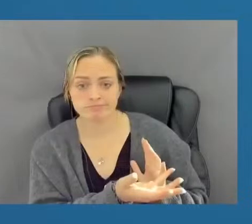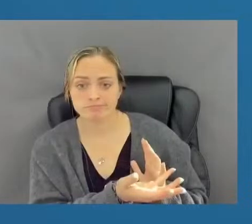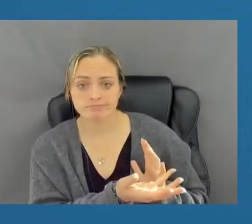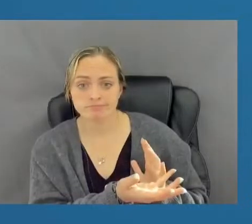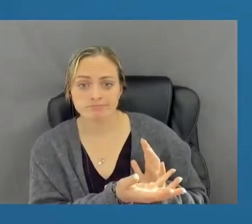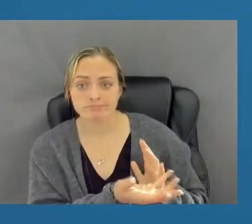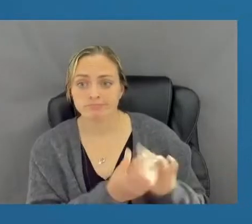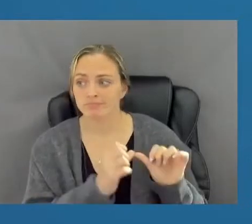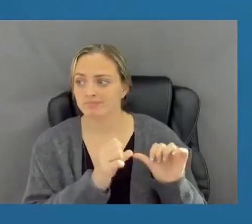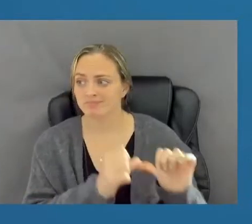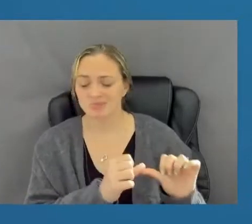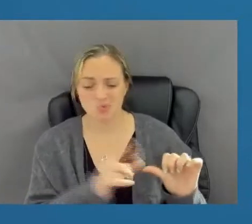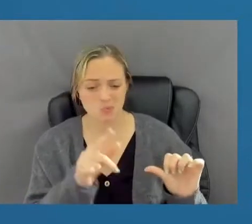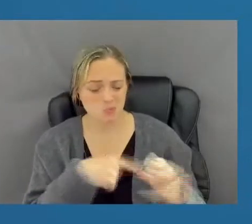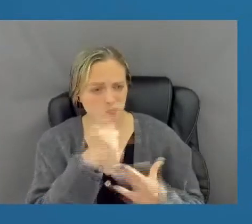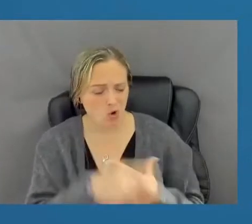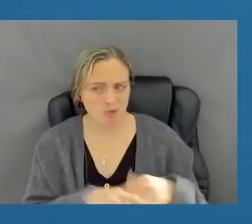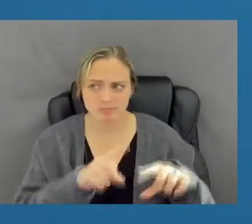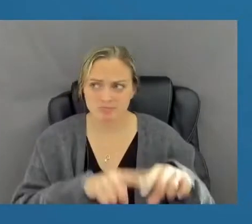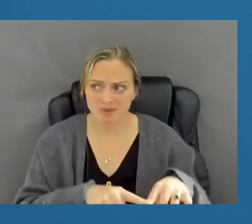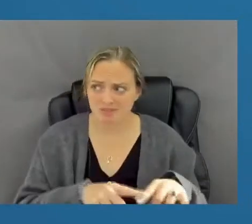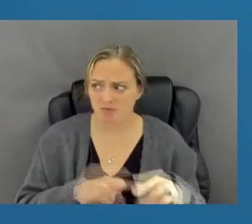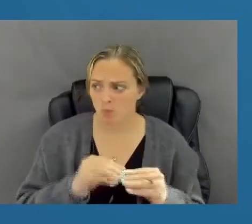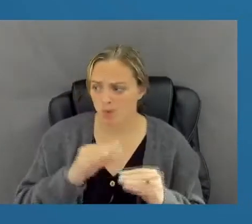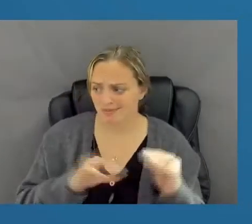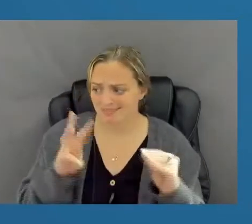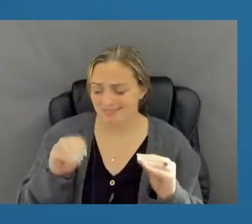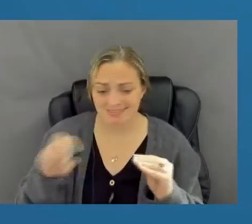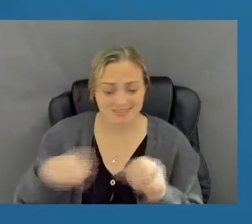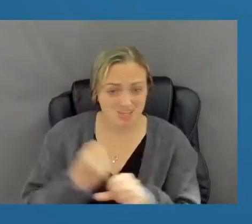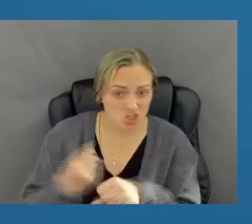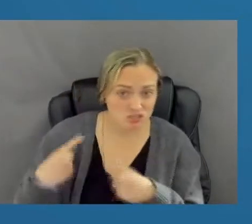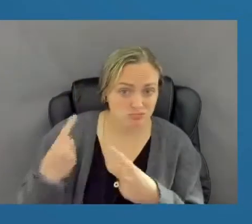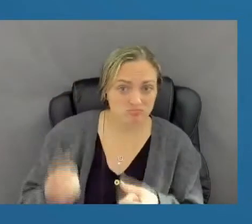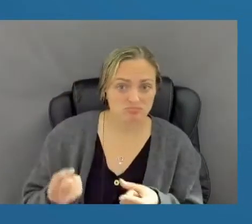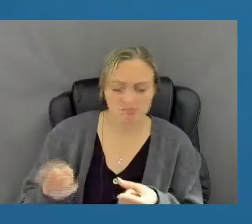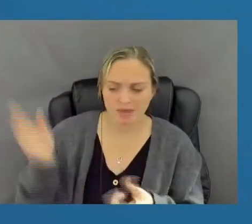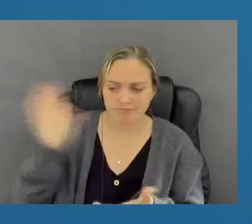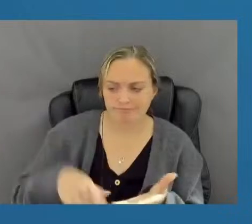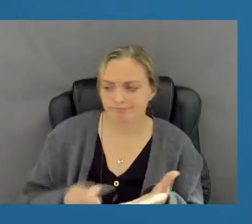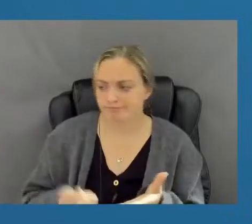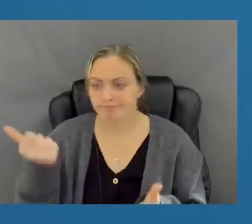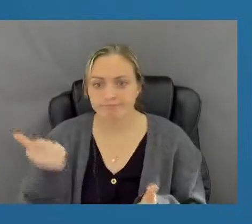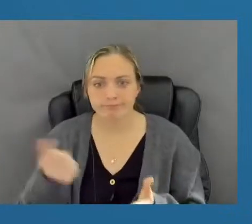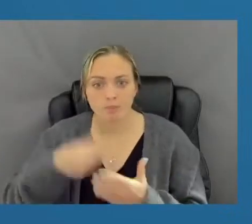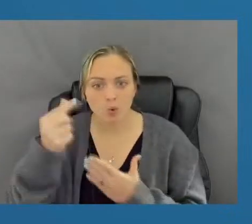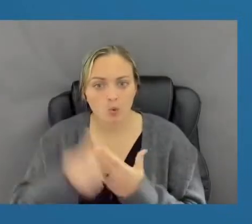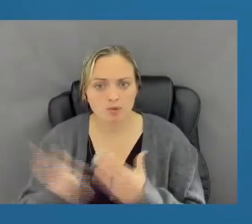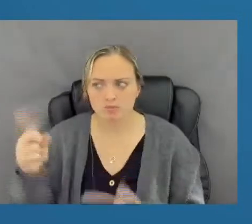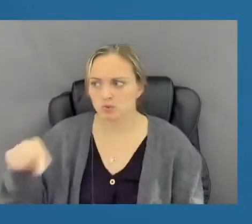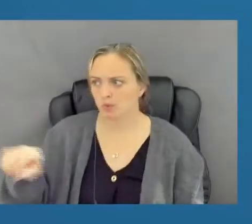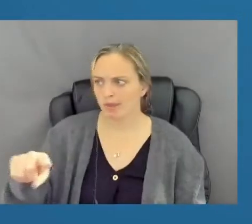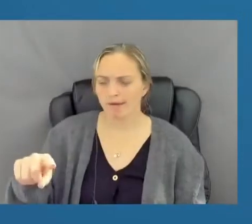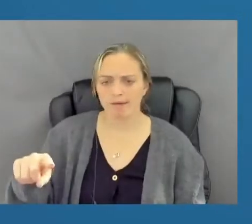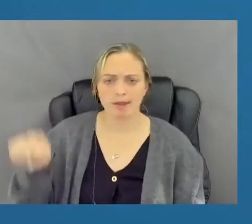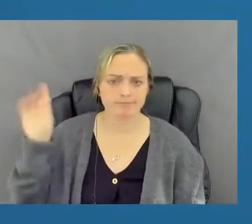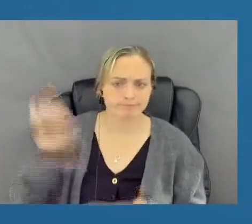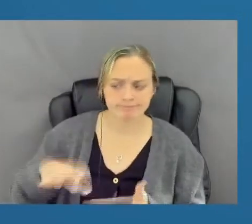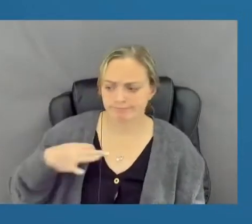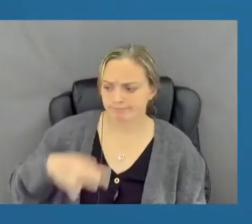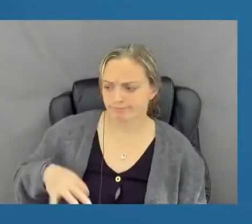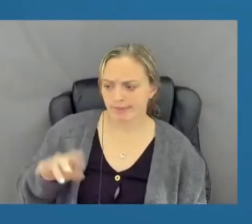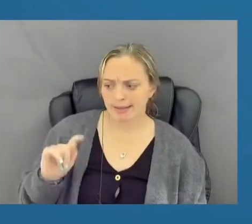of programs that we've relied on for nearly 60 years and cut them so they can cut taxes for millionaires